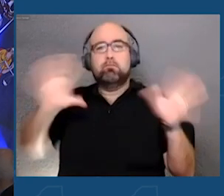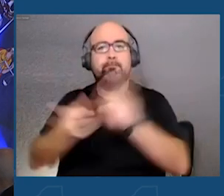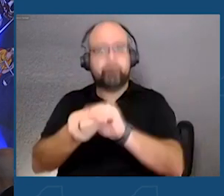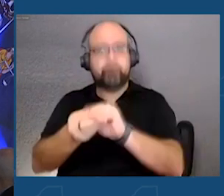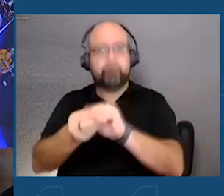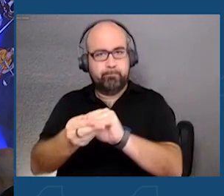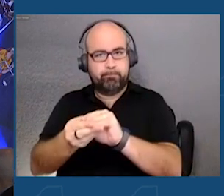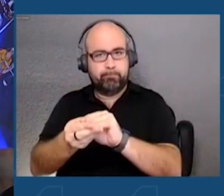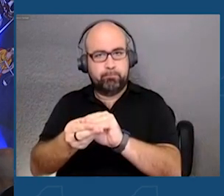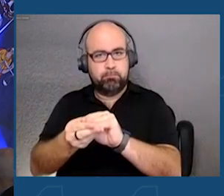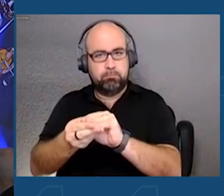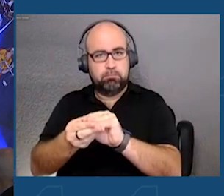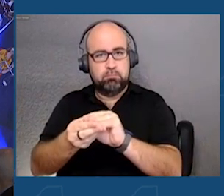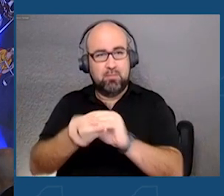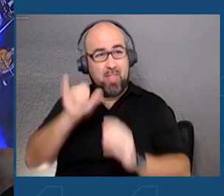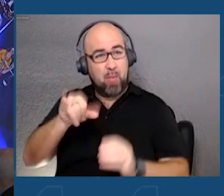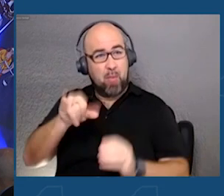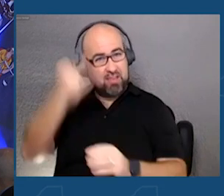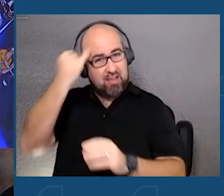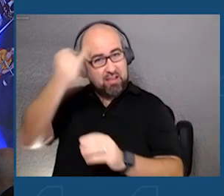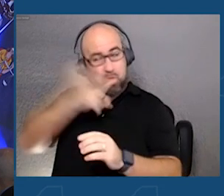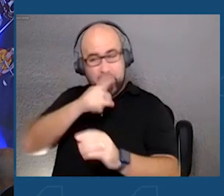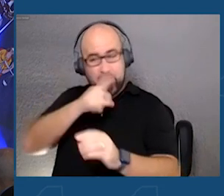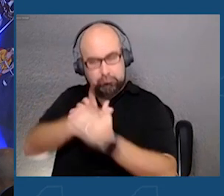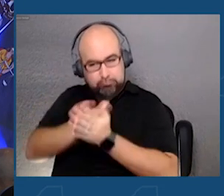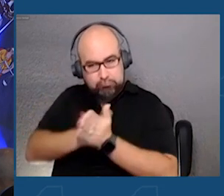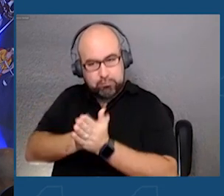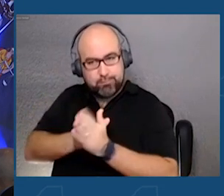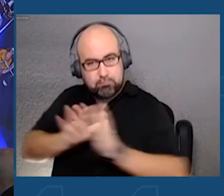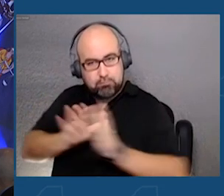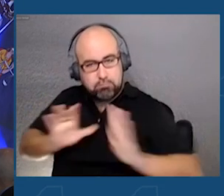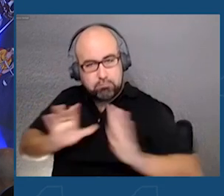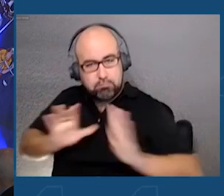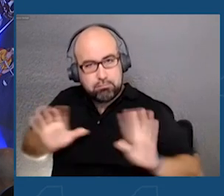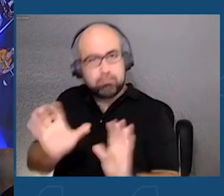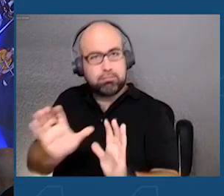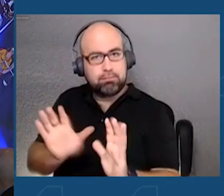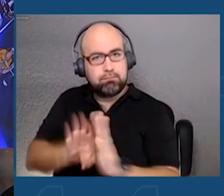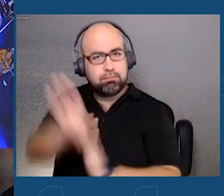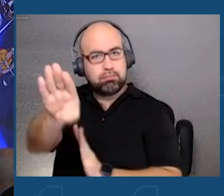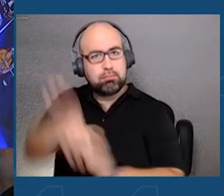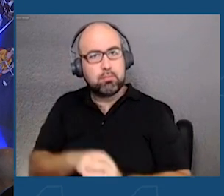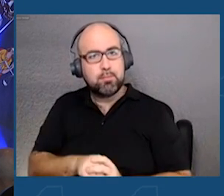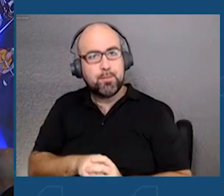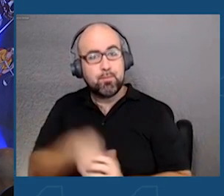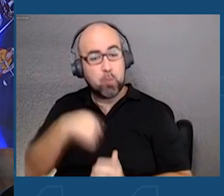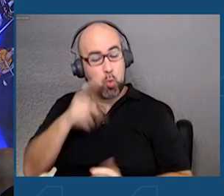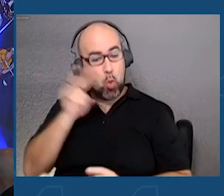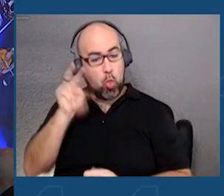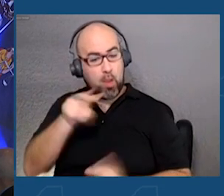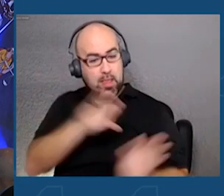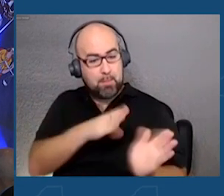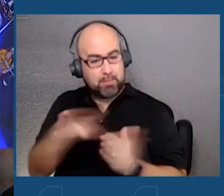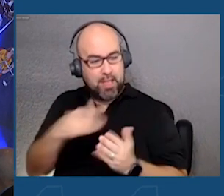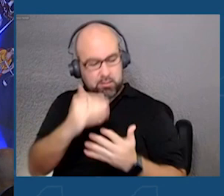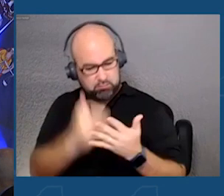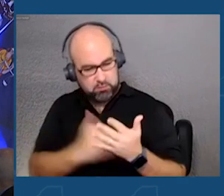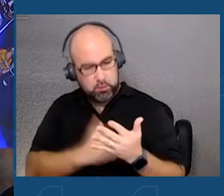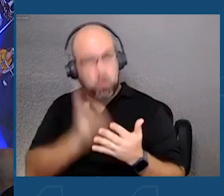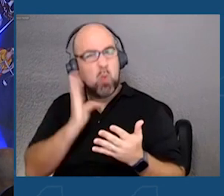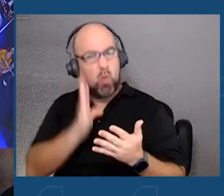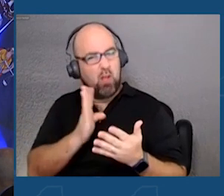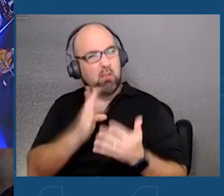forward. When you go through the plan, I mean, again, we're going to talk a little bit about some of the elements of the plan, but there's